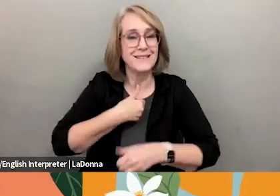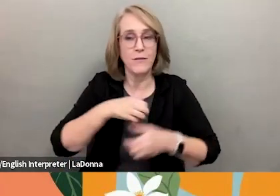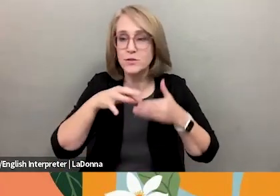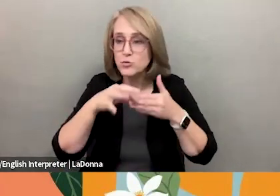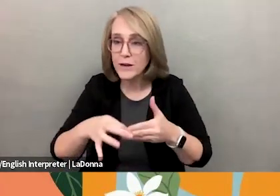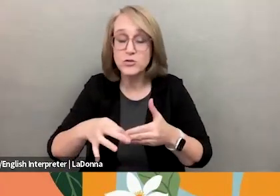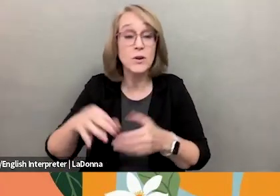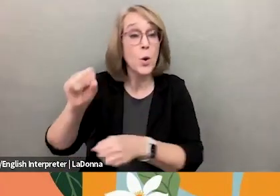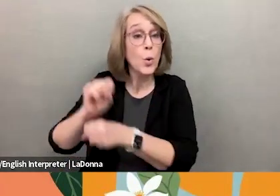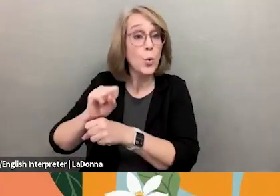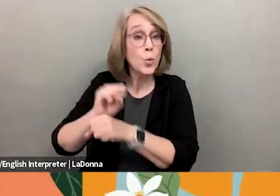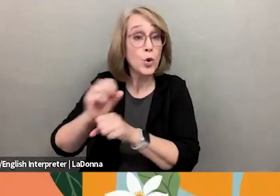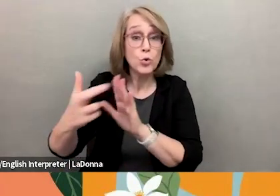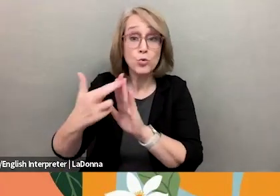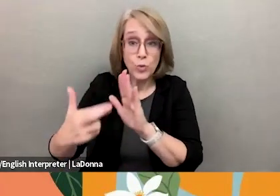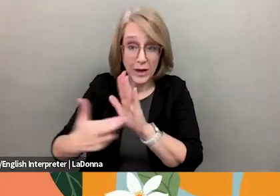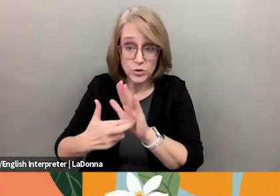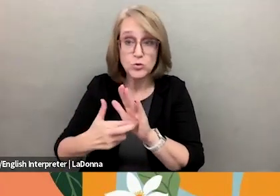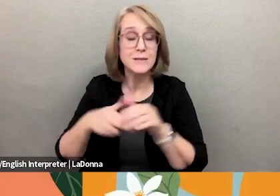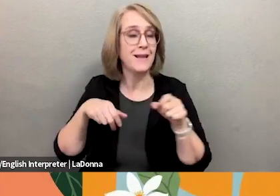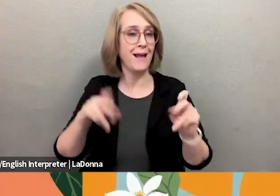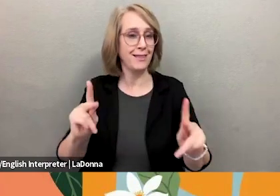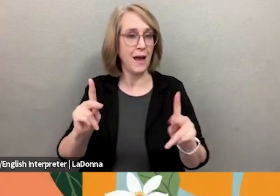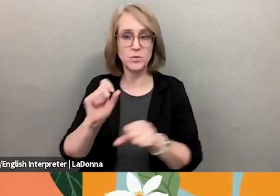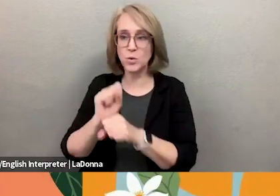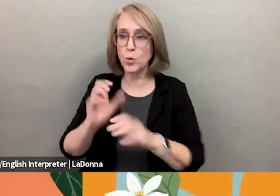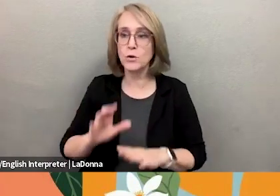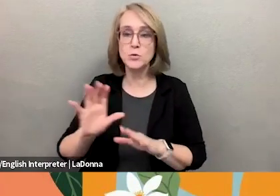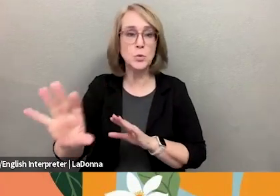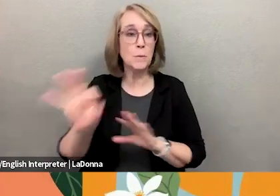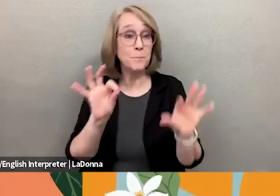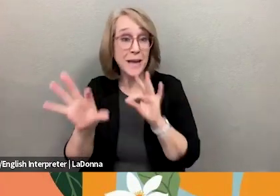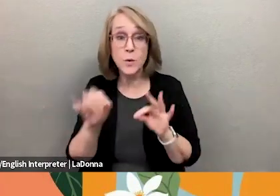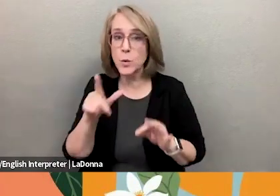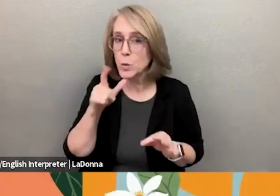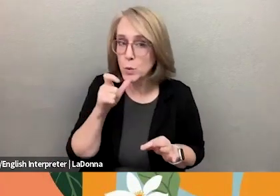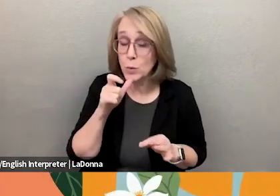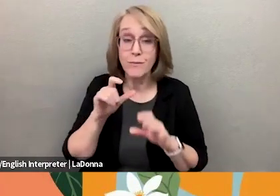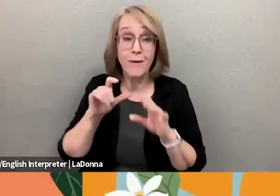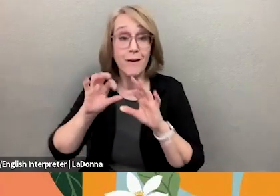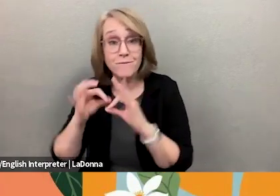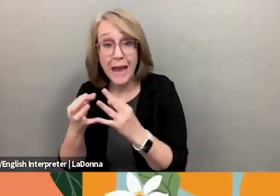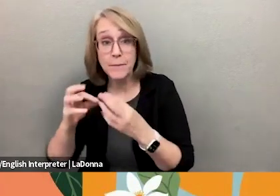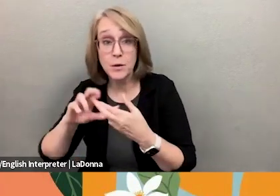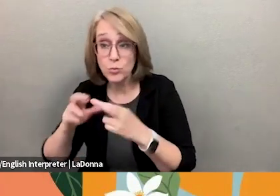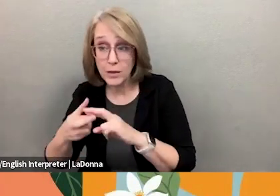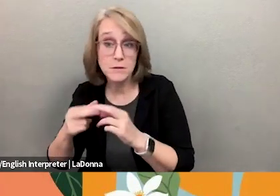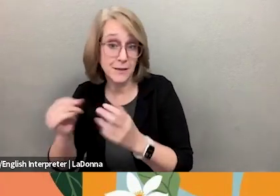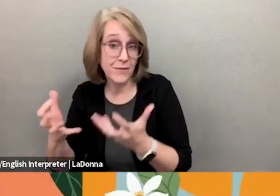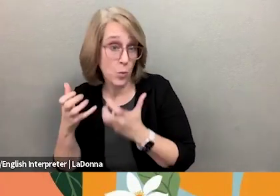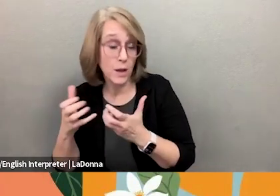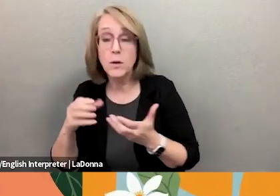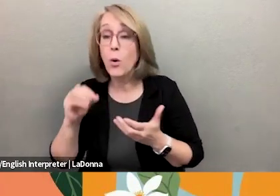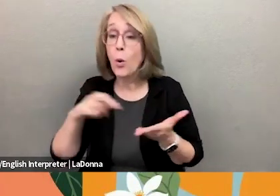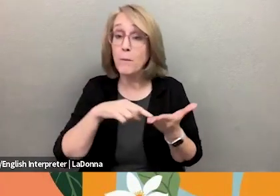to choose their workers, including their relatives. This system allows actually higher wages